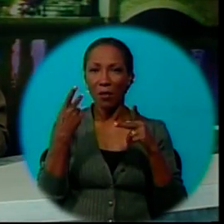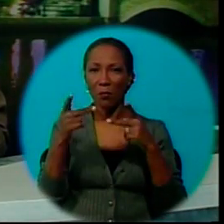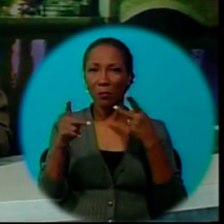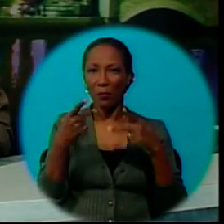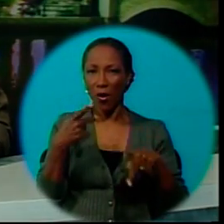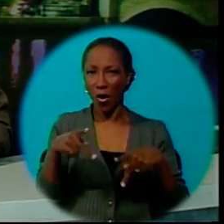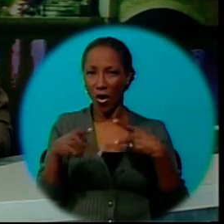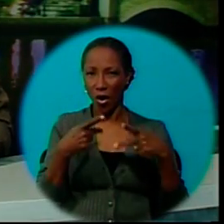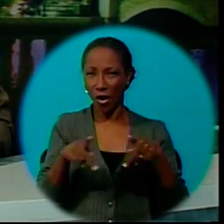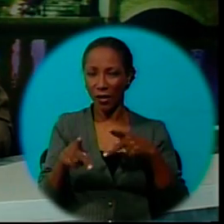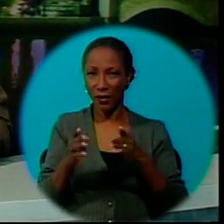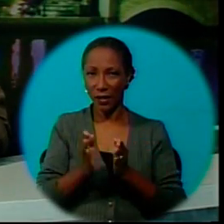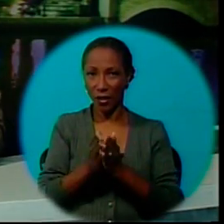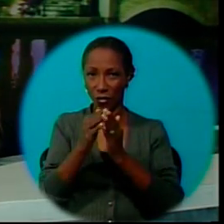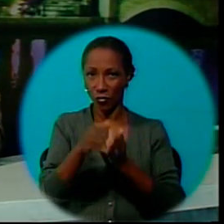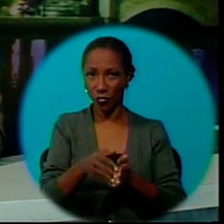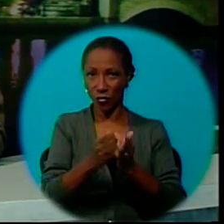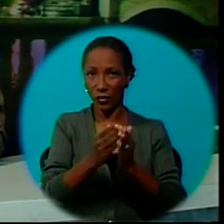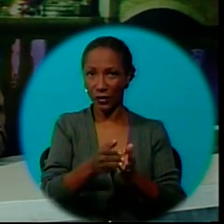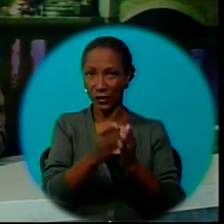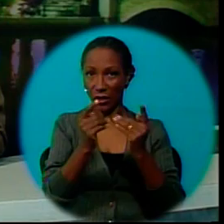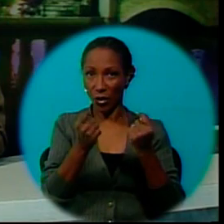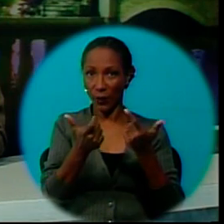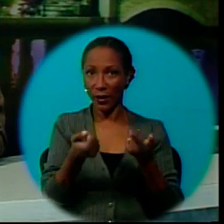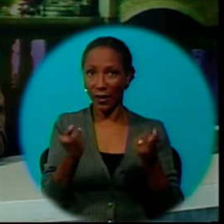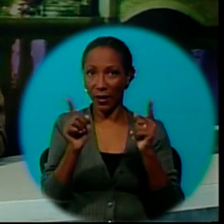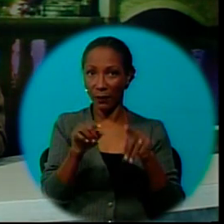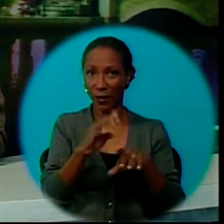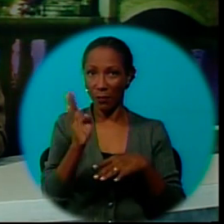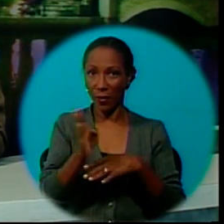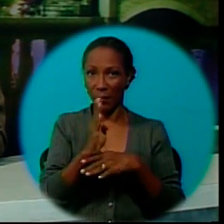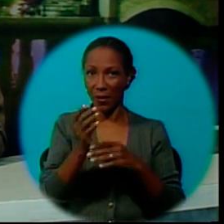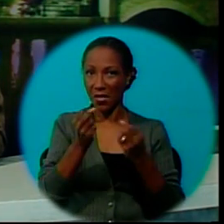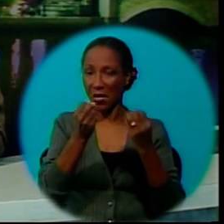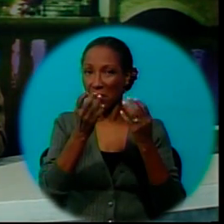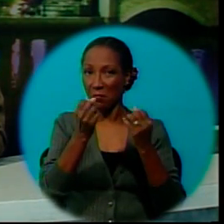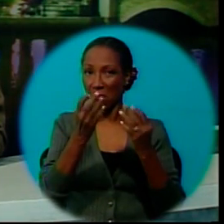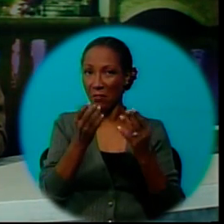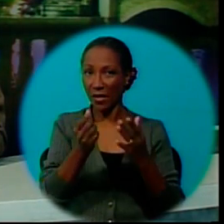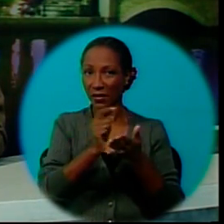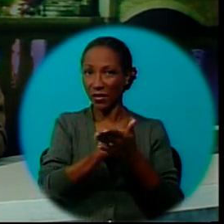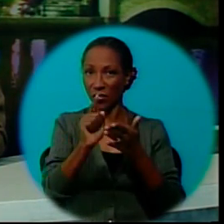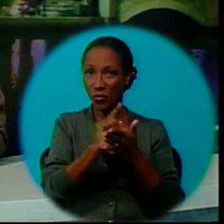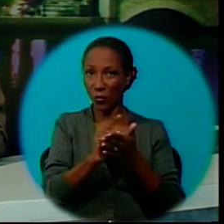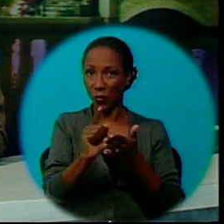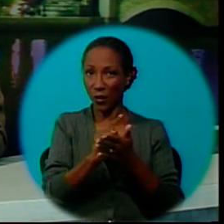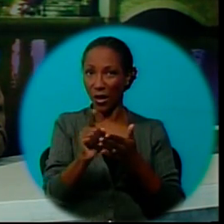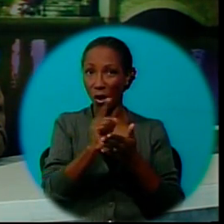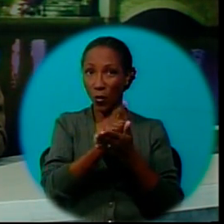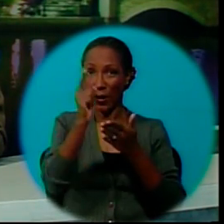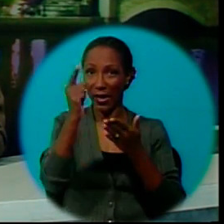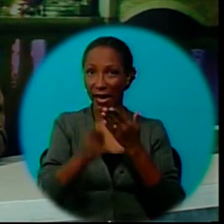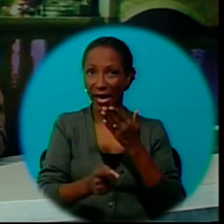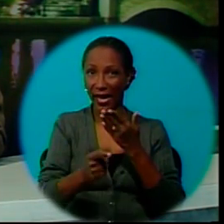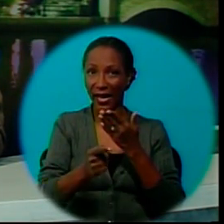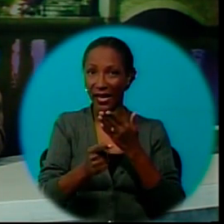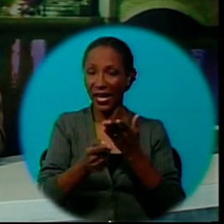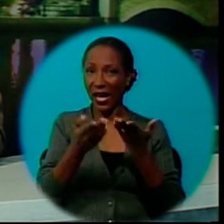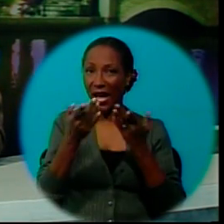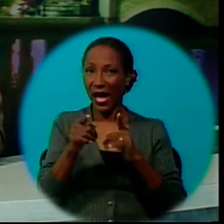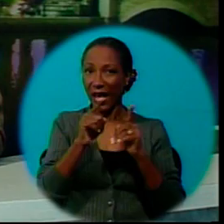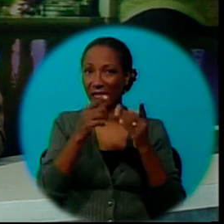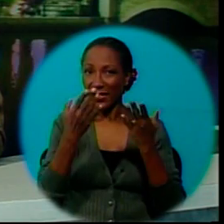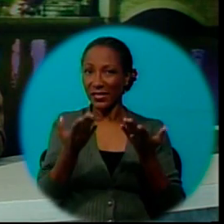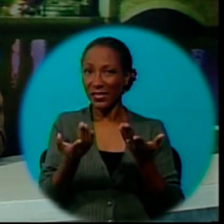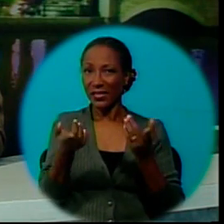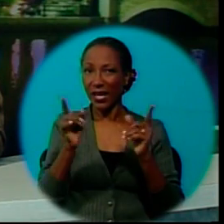Party cruises are quickly catching on in Barbados, with several every week, mainly on weekends. And as the trend grows, the Barbados Coast Guard